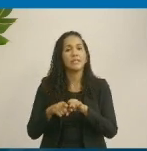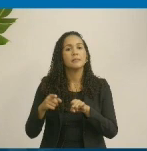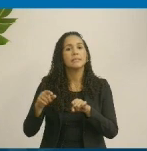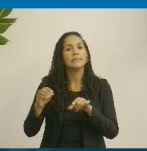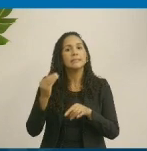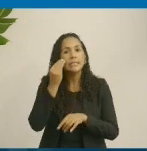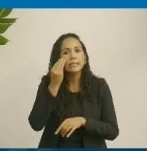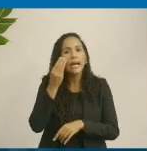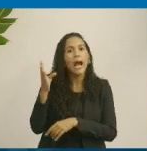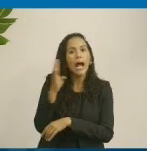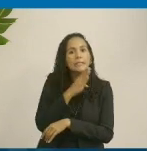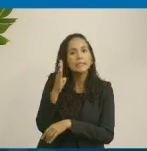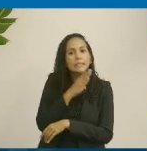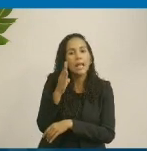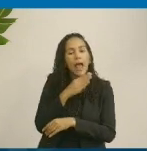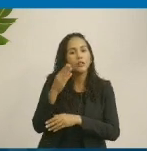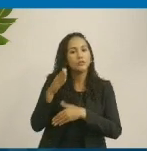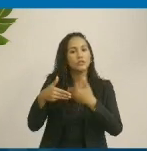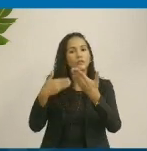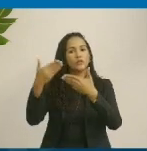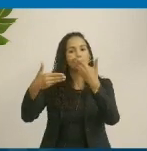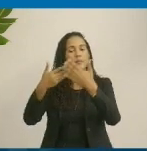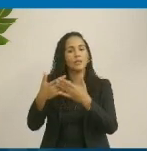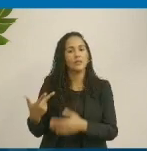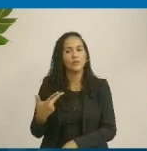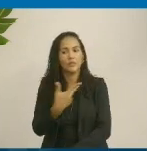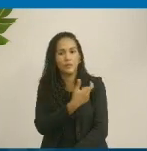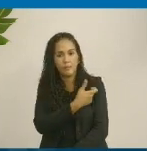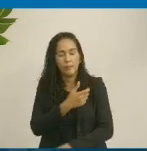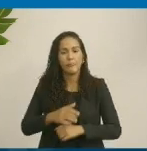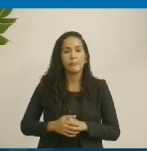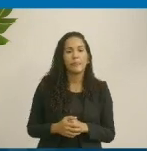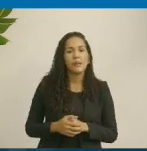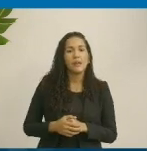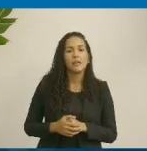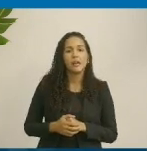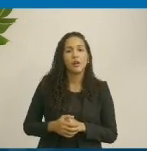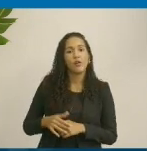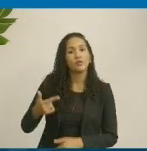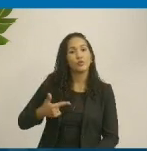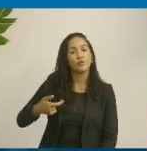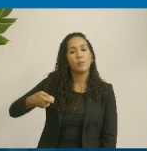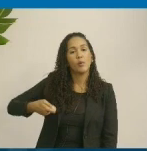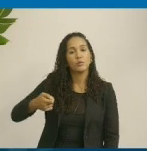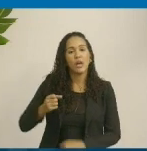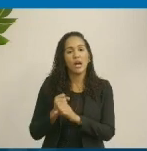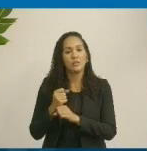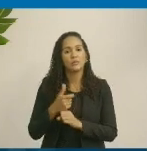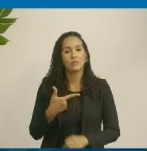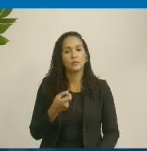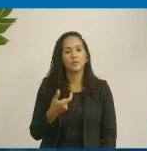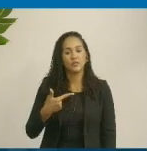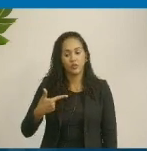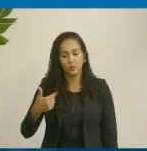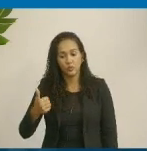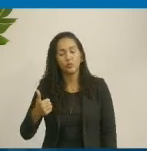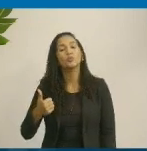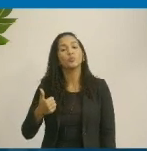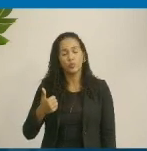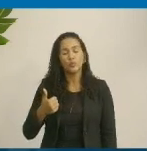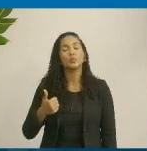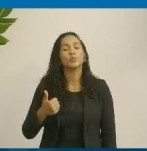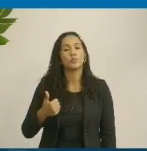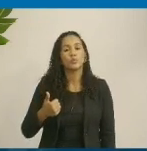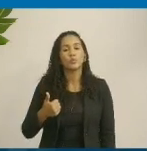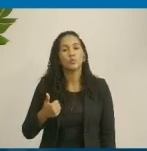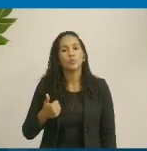grant in 2021 that also allowed us to bring the product from preclinical